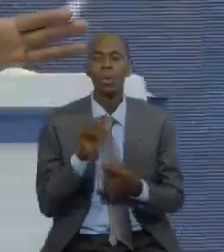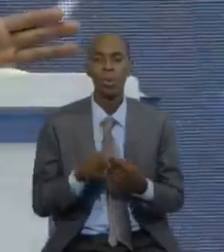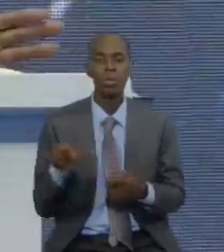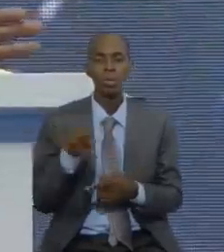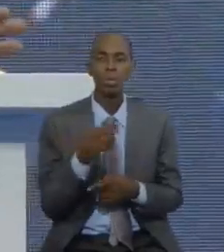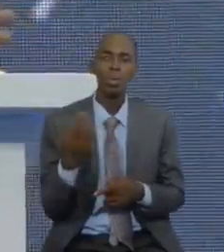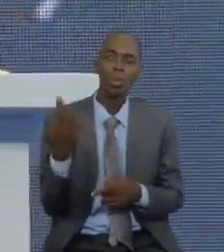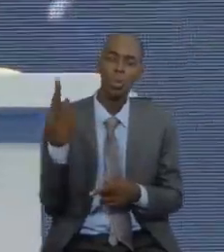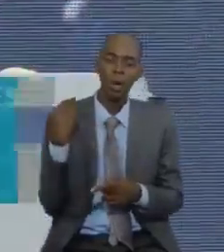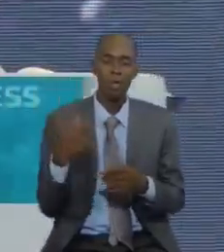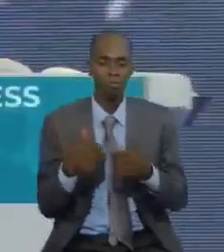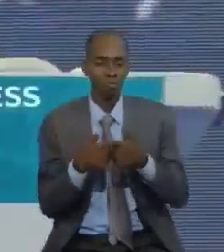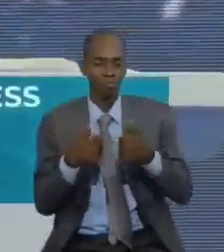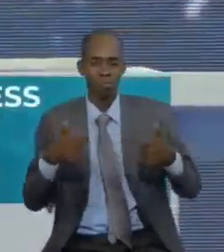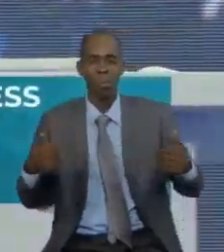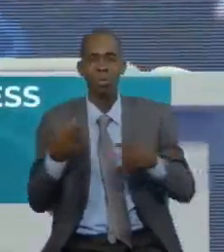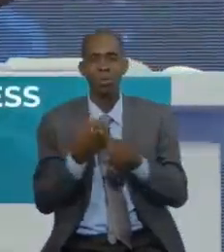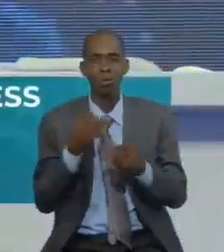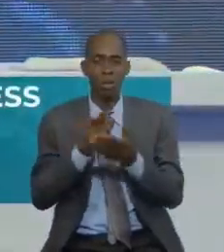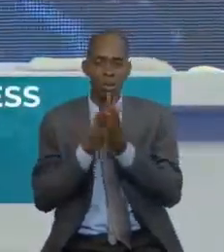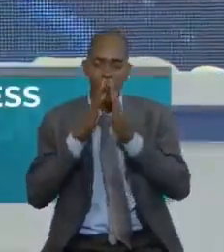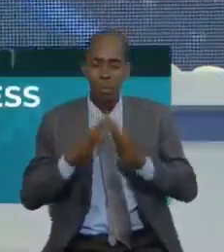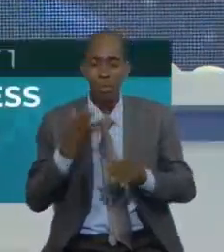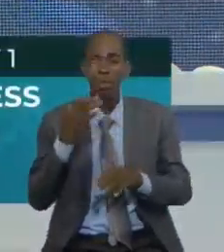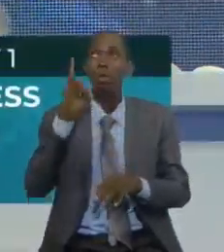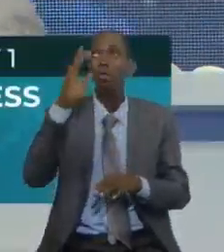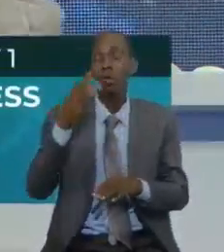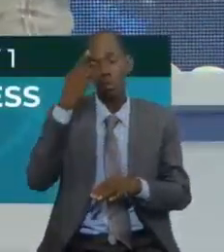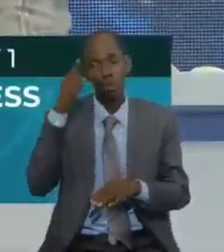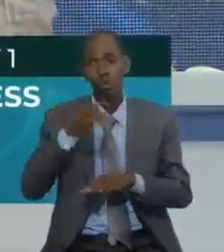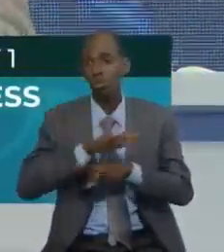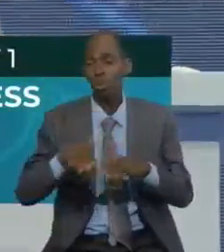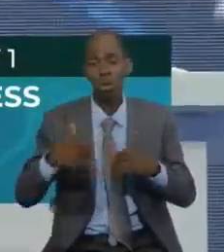and separated from the peace of God, because we need a peace.